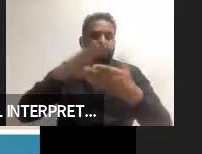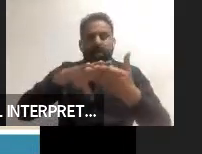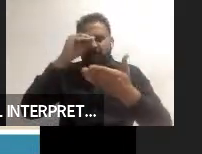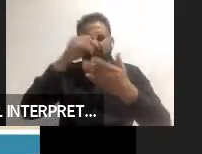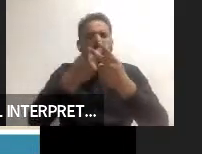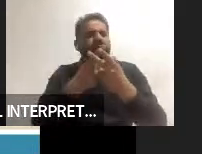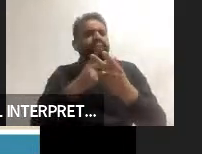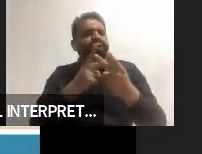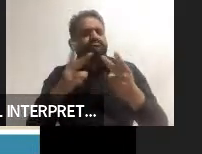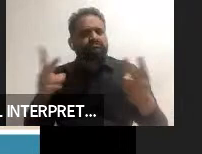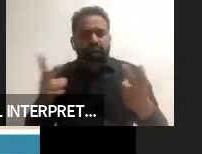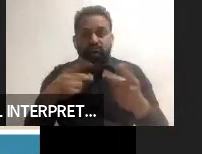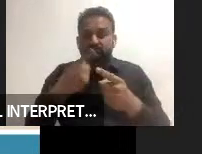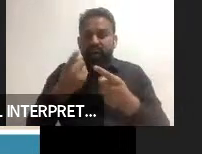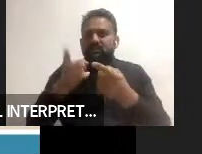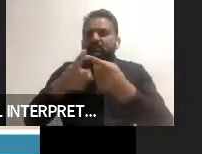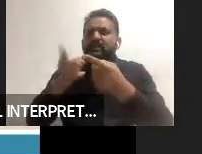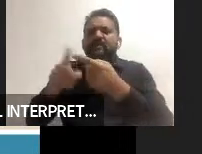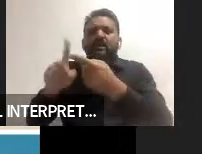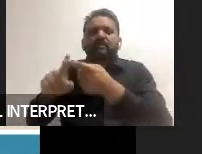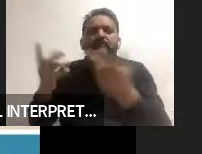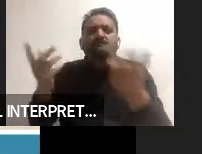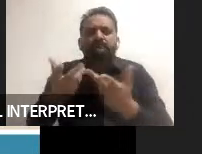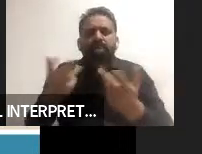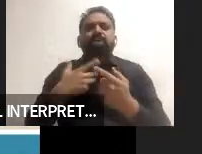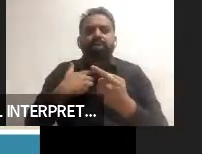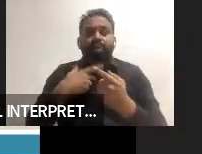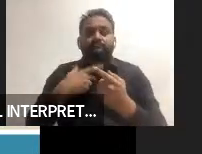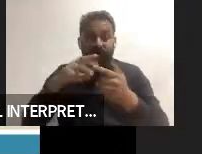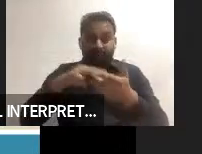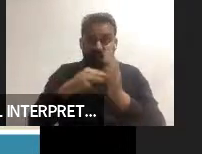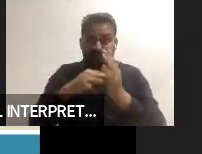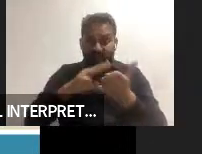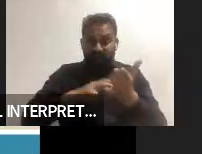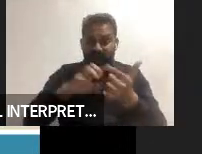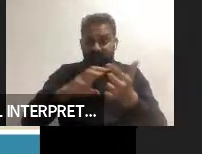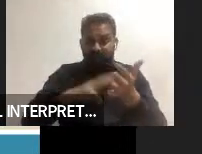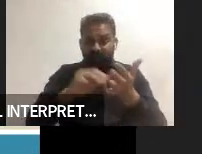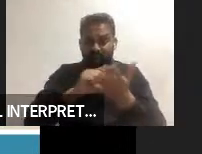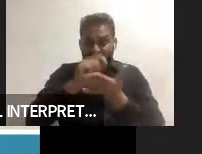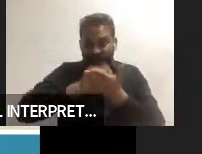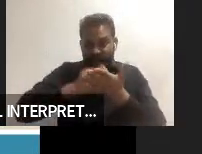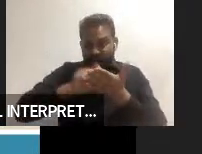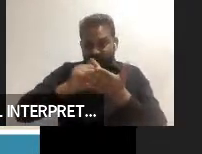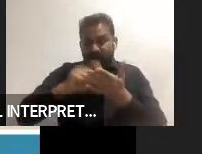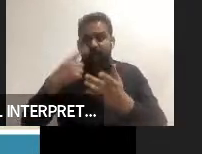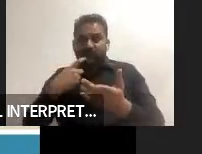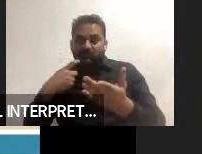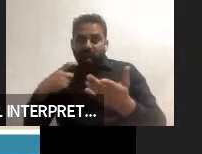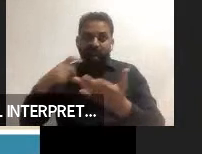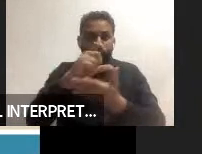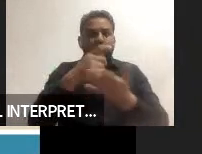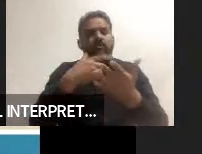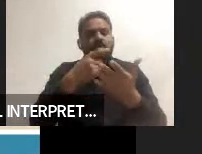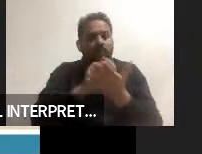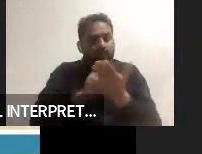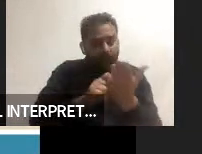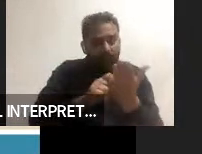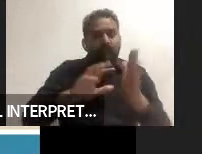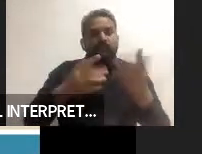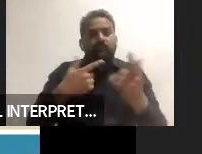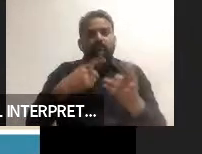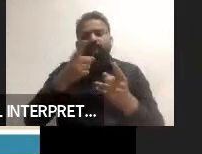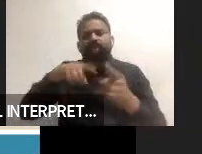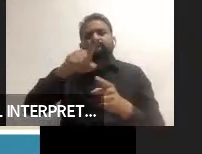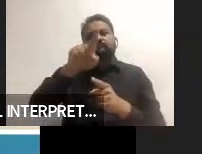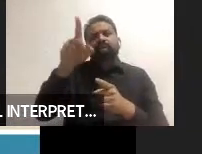happening here is that by writing the memo for claimant or writing a memoranda, you learn how to